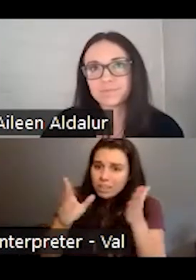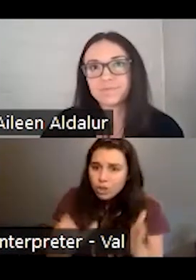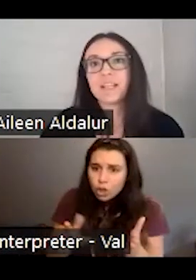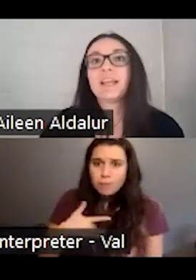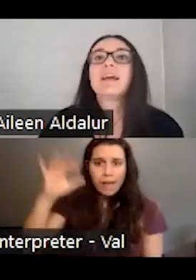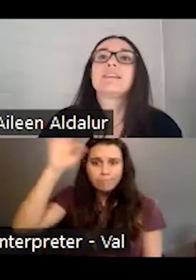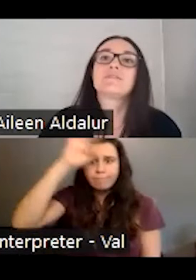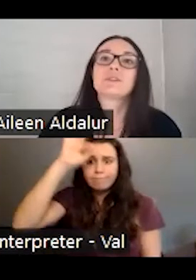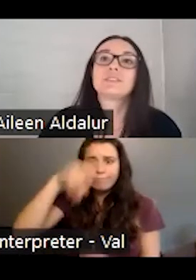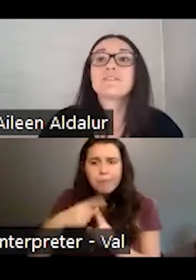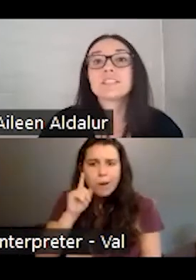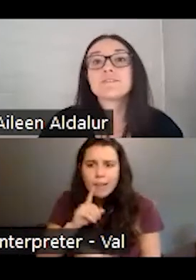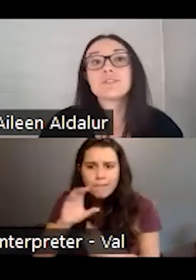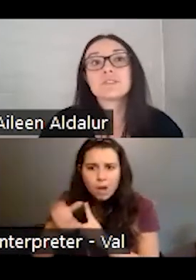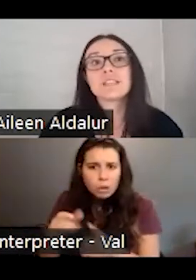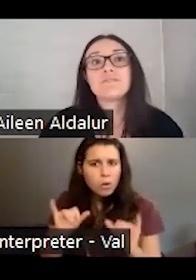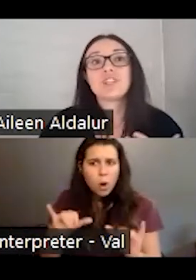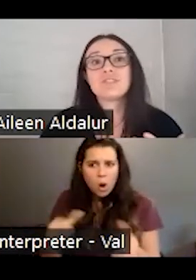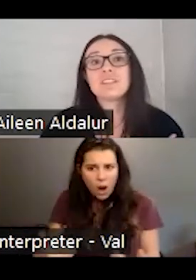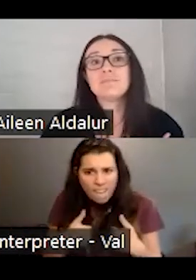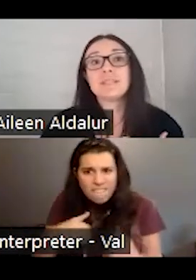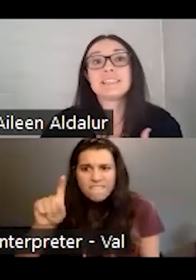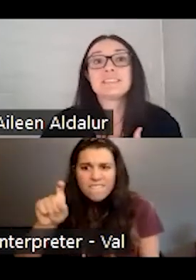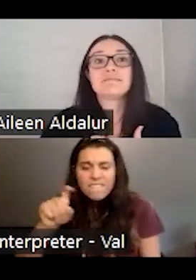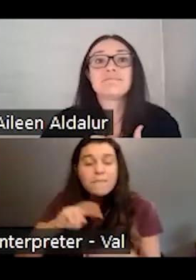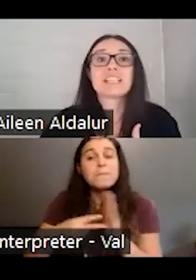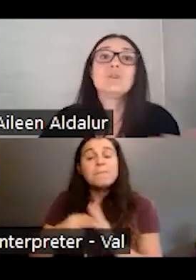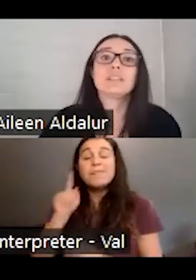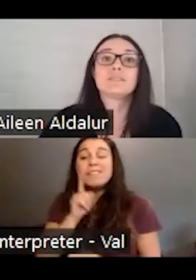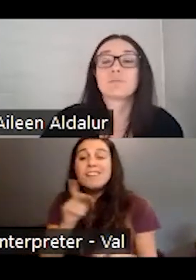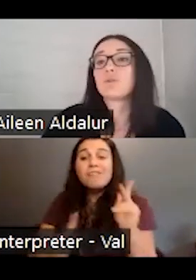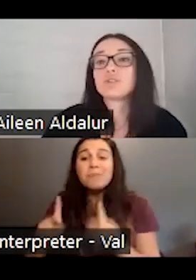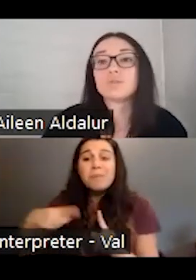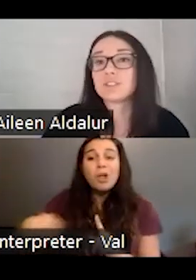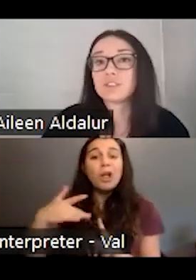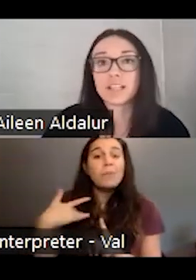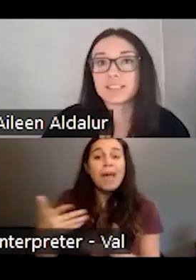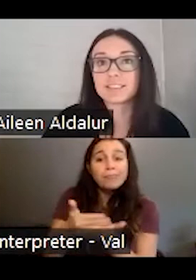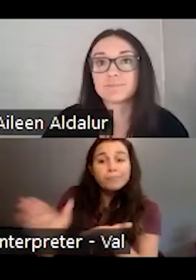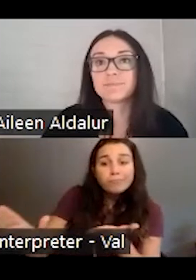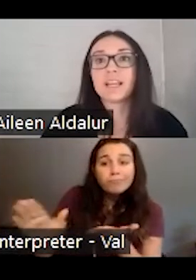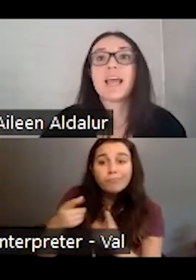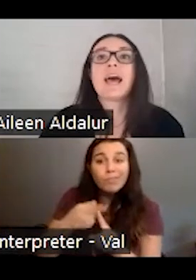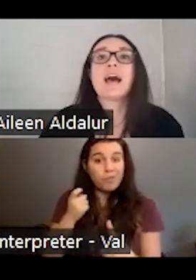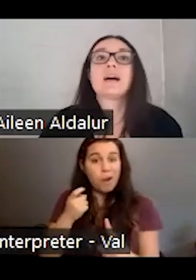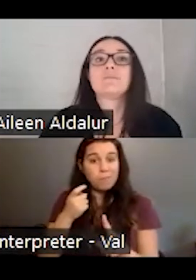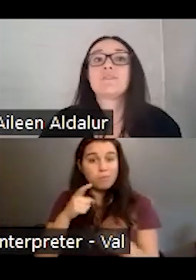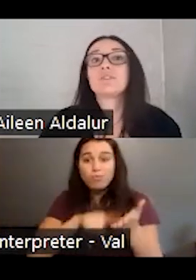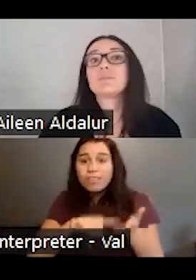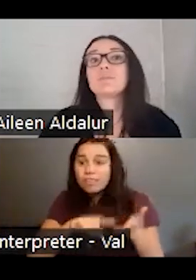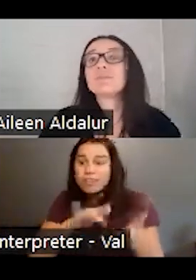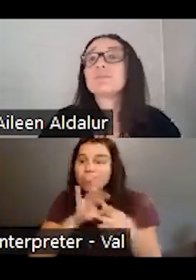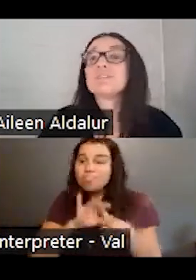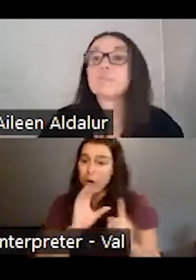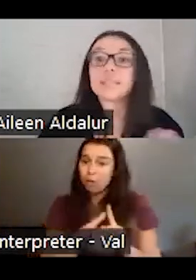culture. Therefore, deaf individuals have generally been excluded from cultural research studies. They've